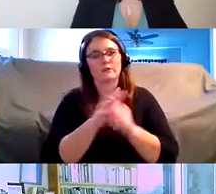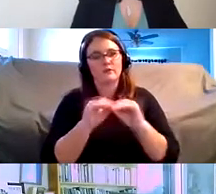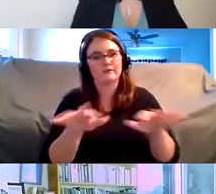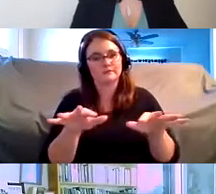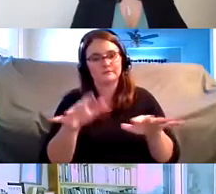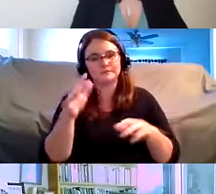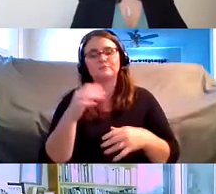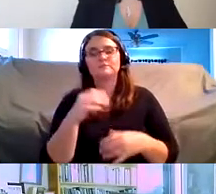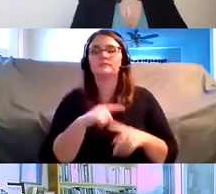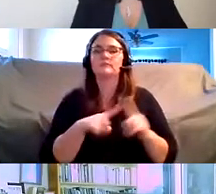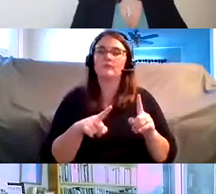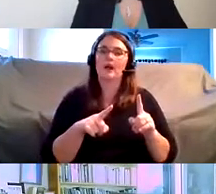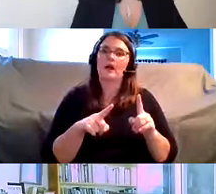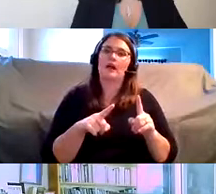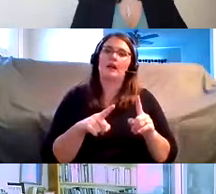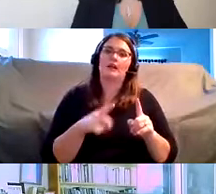created so many things.